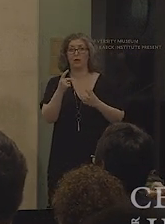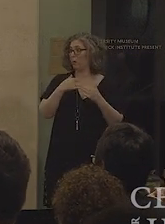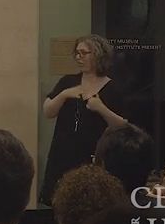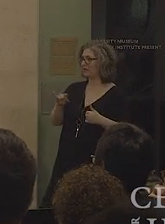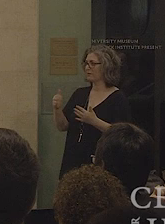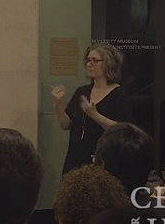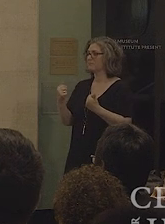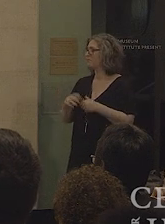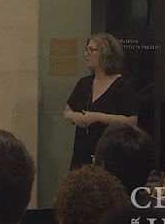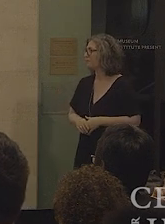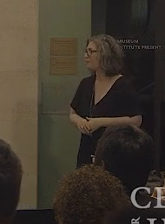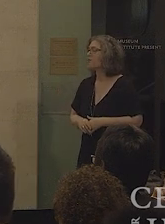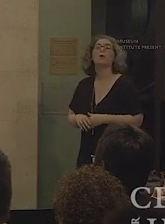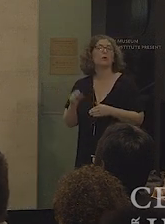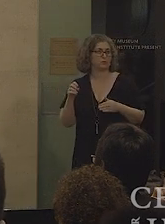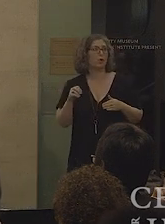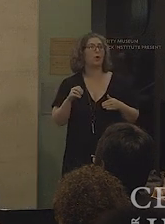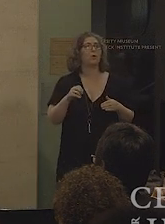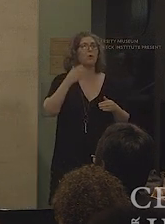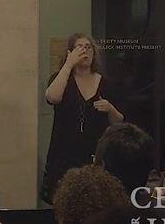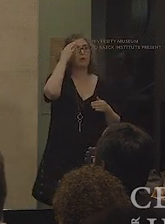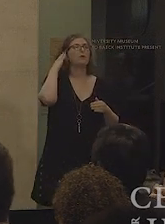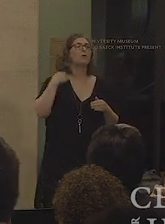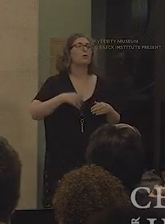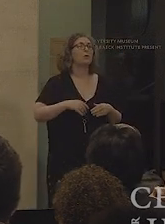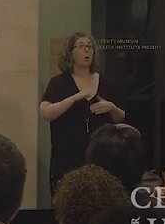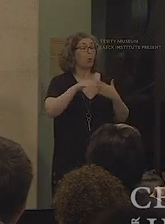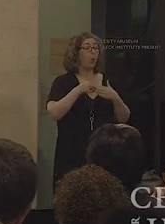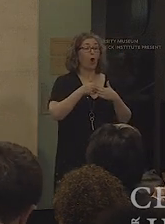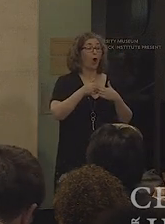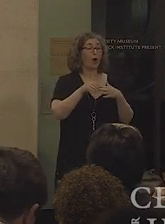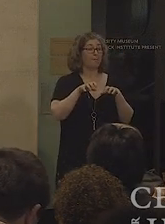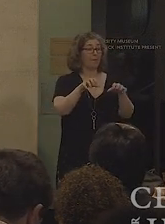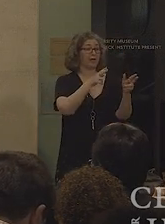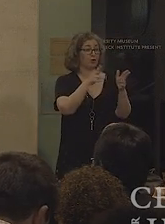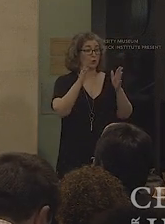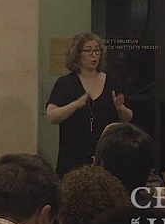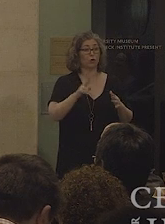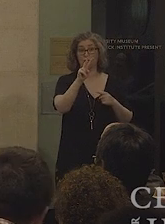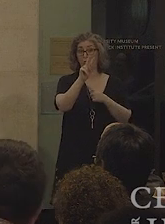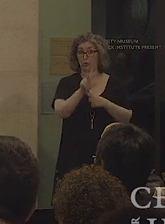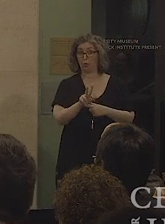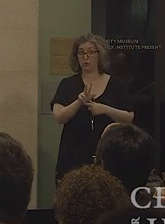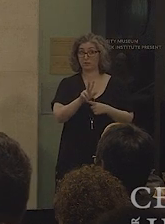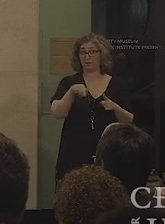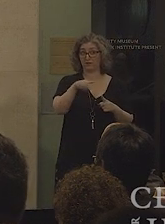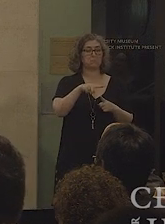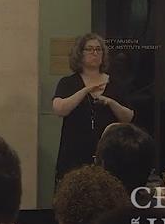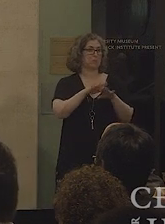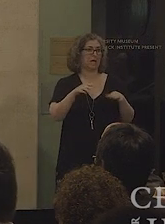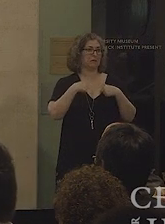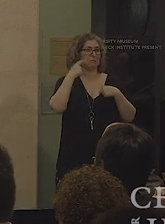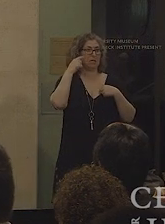that. So 2/3 of all mass shootings, according to the FBI, did not have a